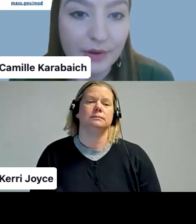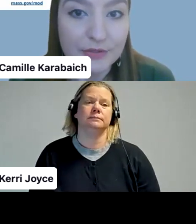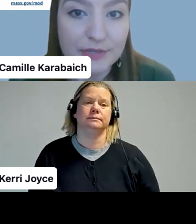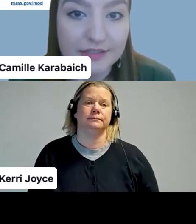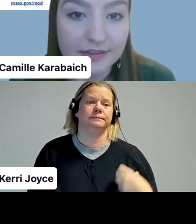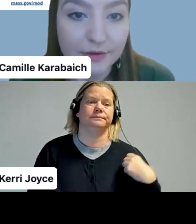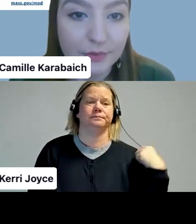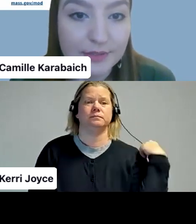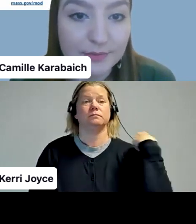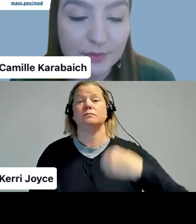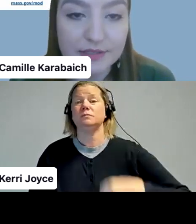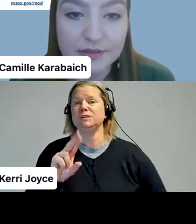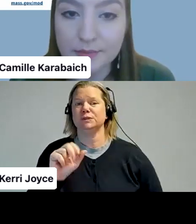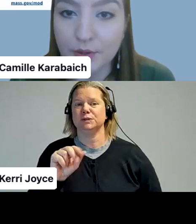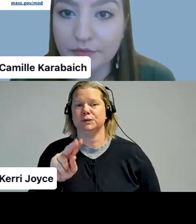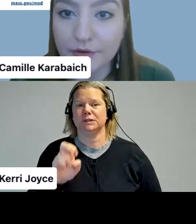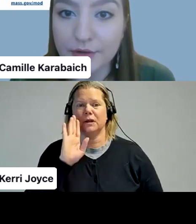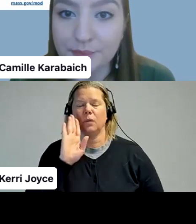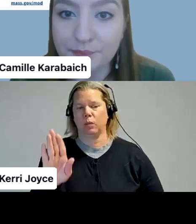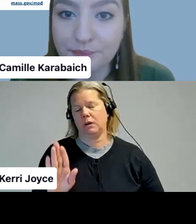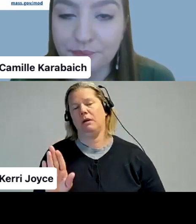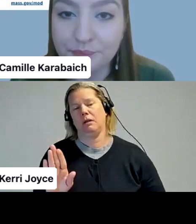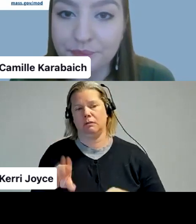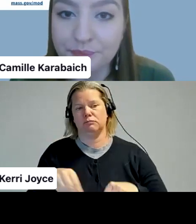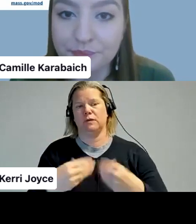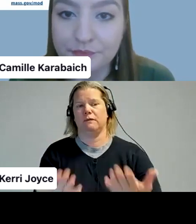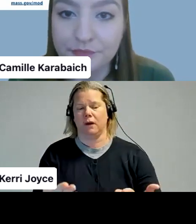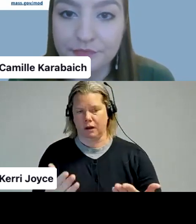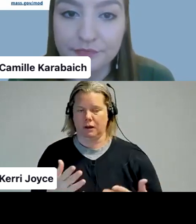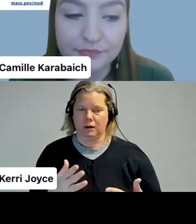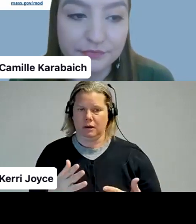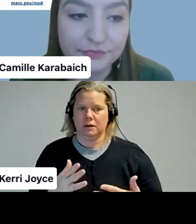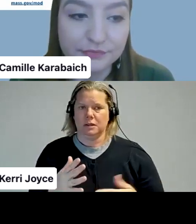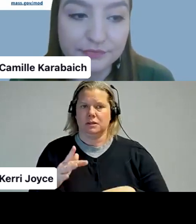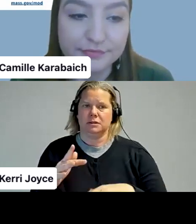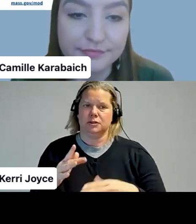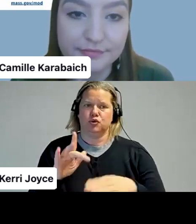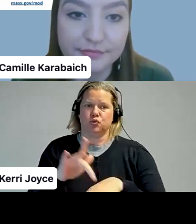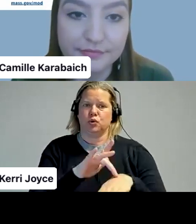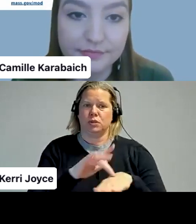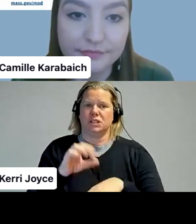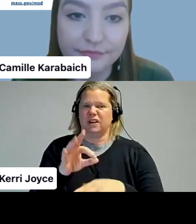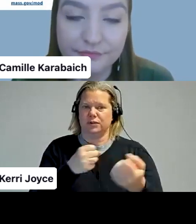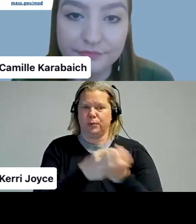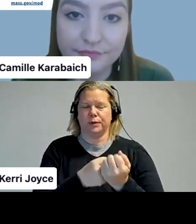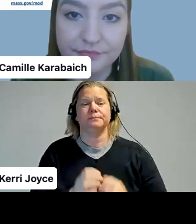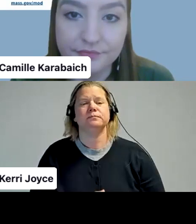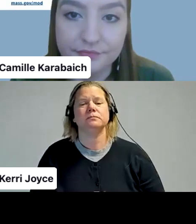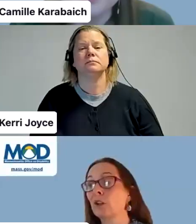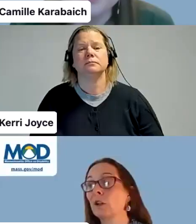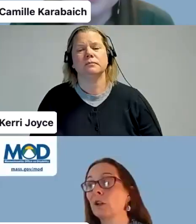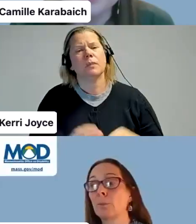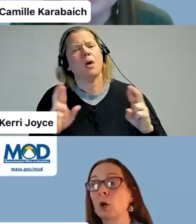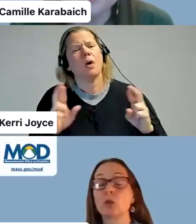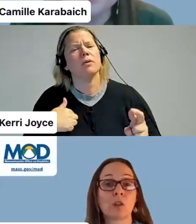So now Suzanne's going to go through some sources of support for you. So hopefully we've given enough detail to give you clarity